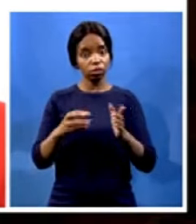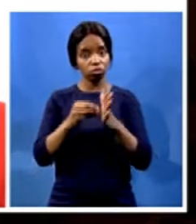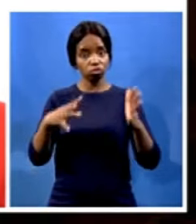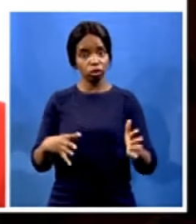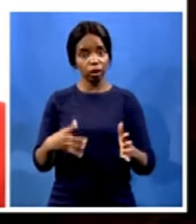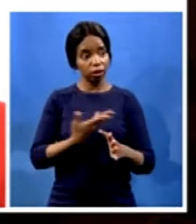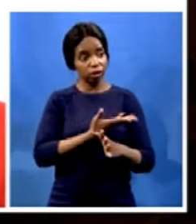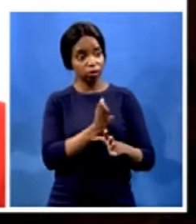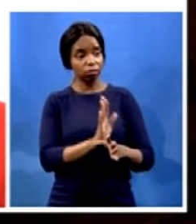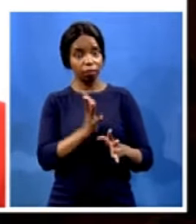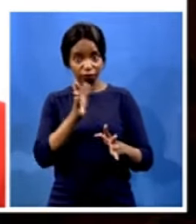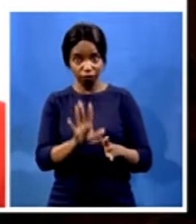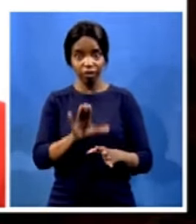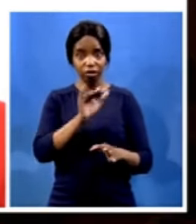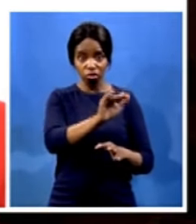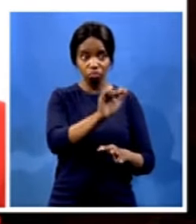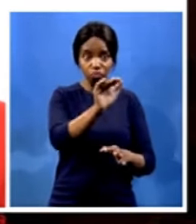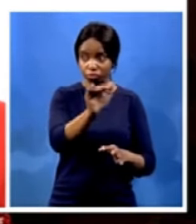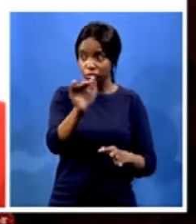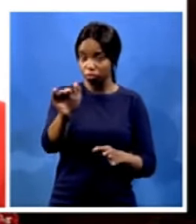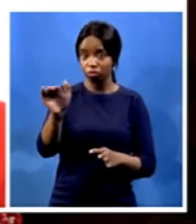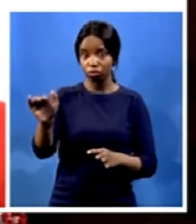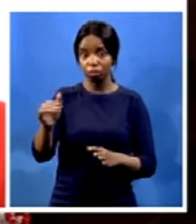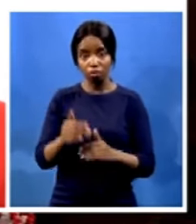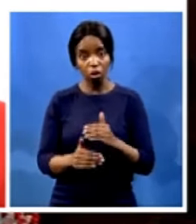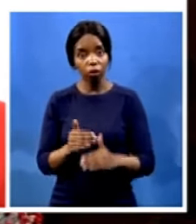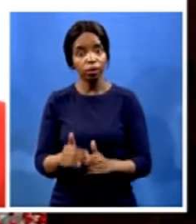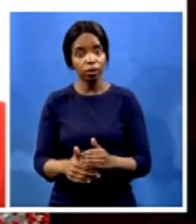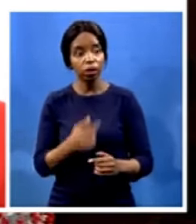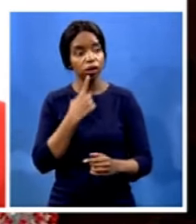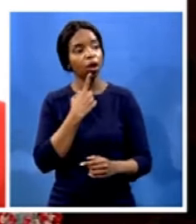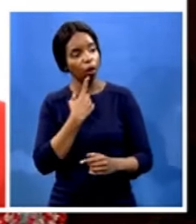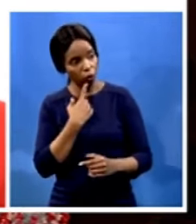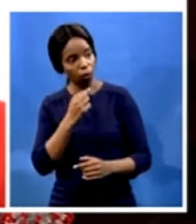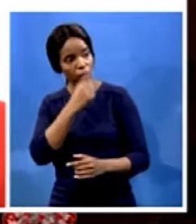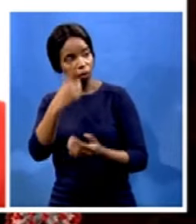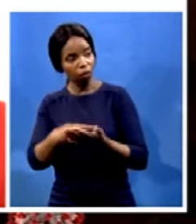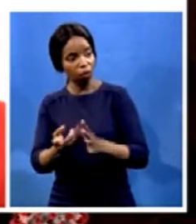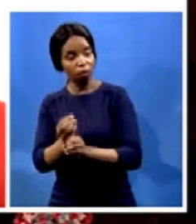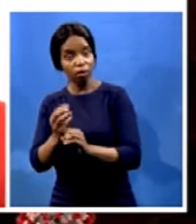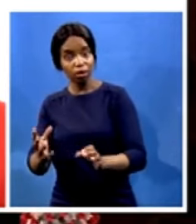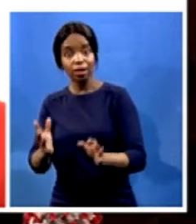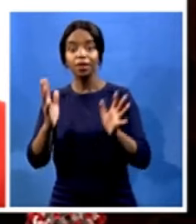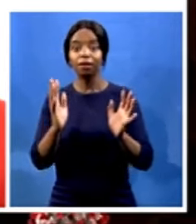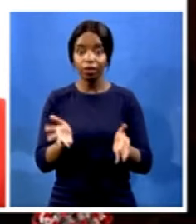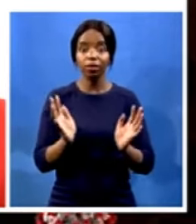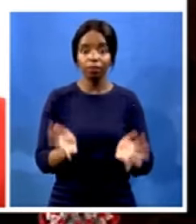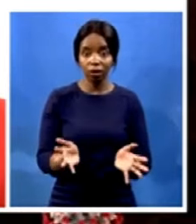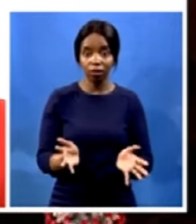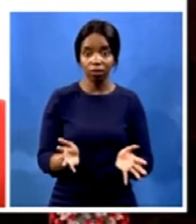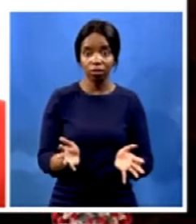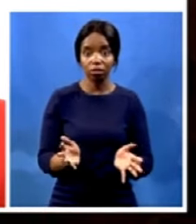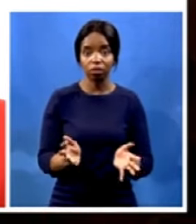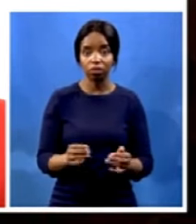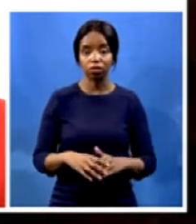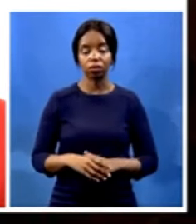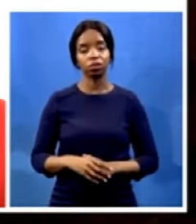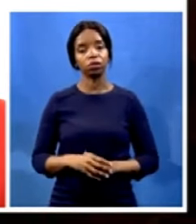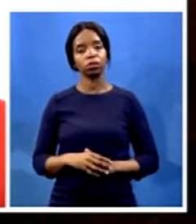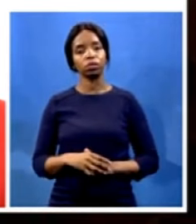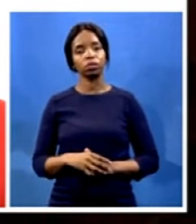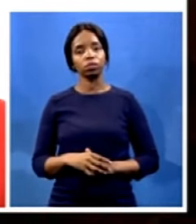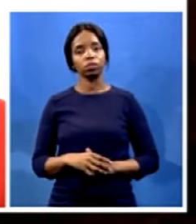and, to get a buy-in from them, whether they are for or against this mode of learning? There was